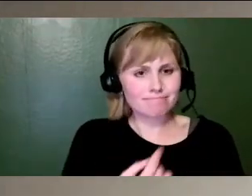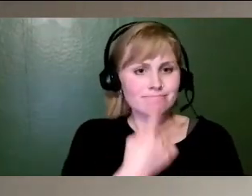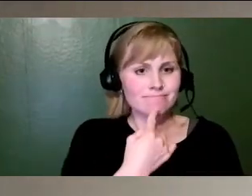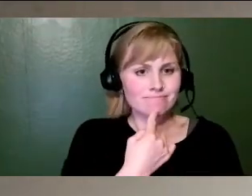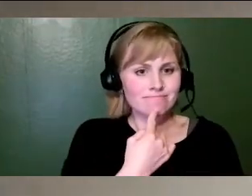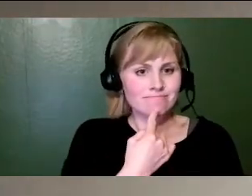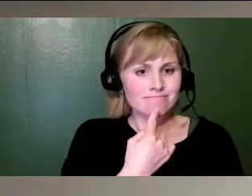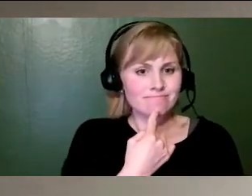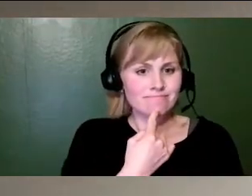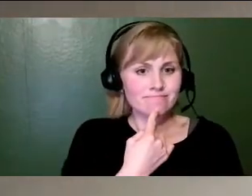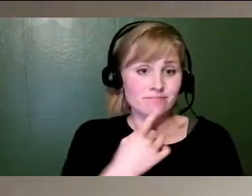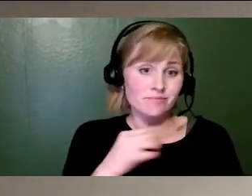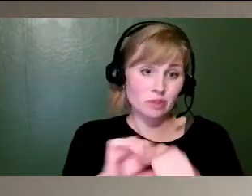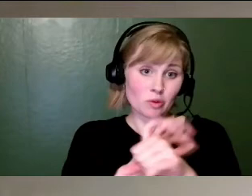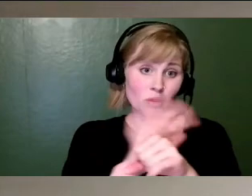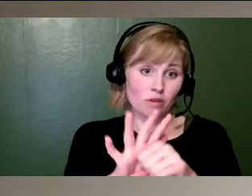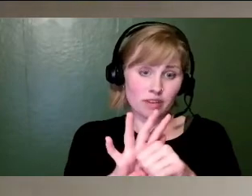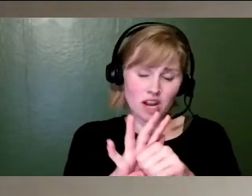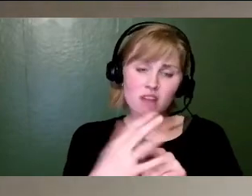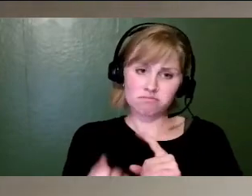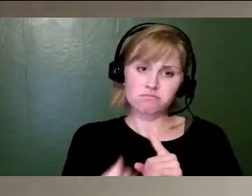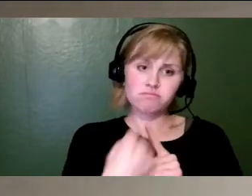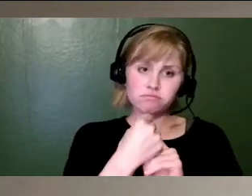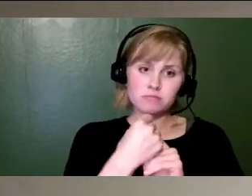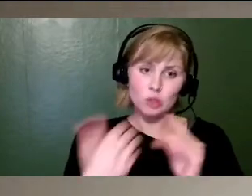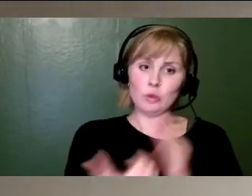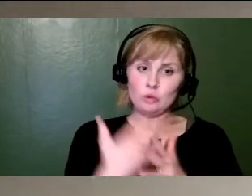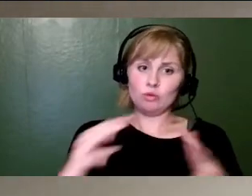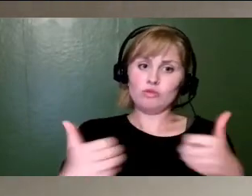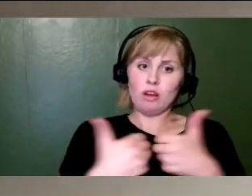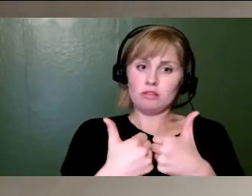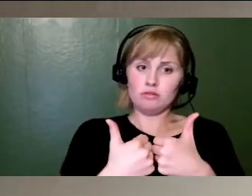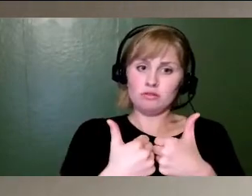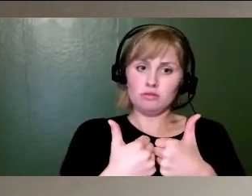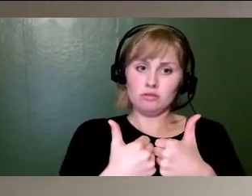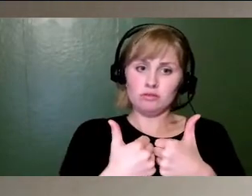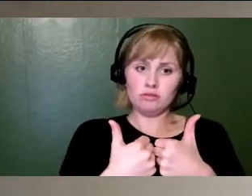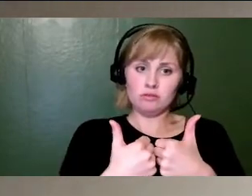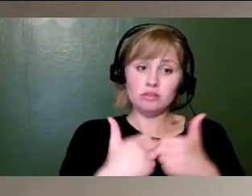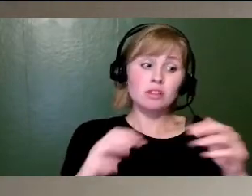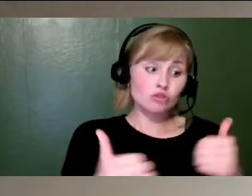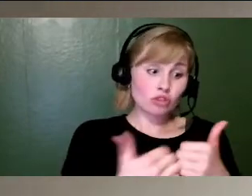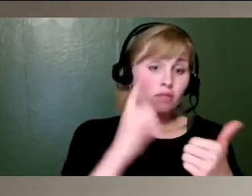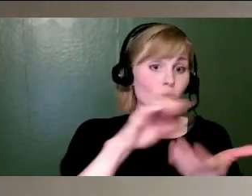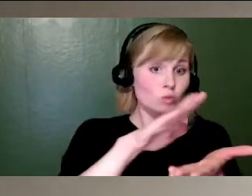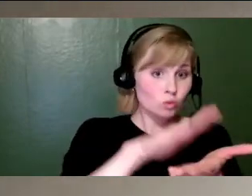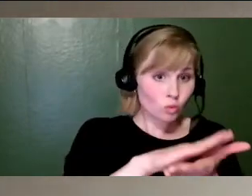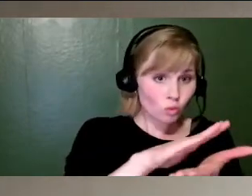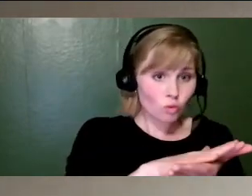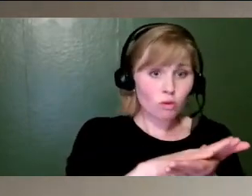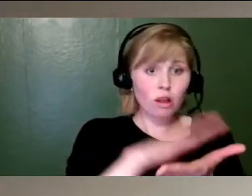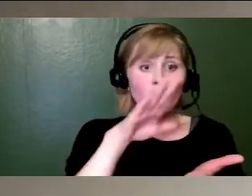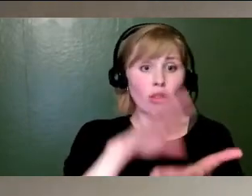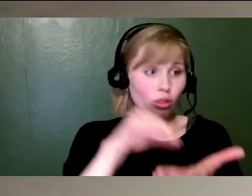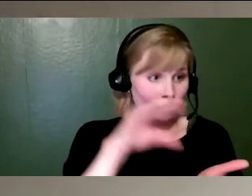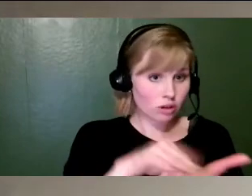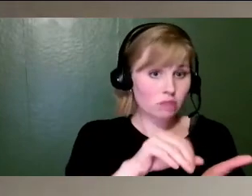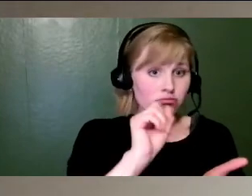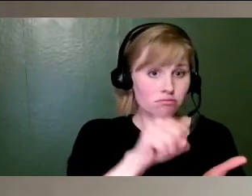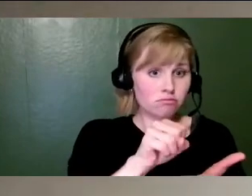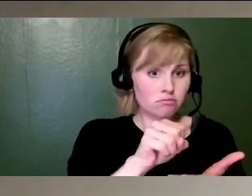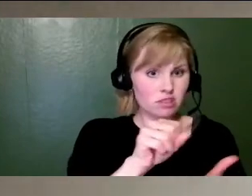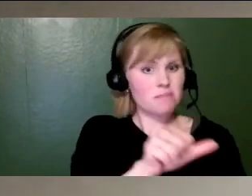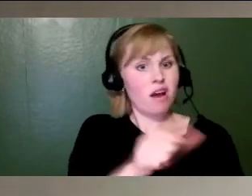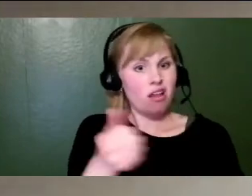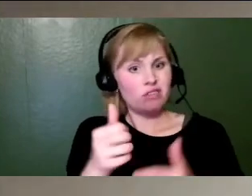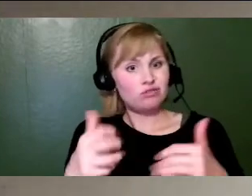with new challenges for students beyond just the classroom and learning. For example, with